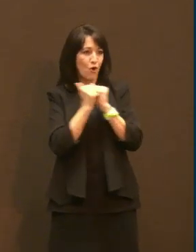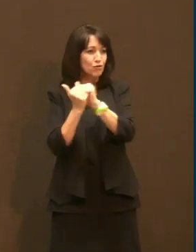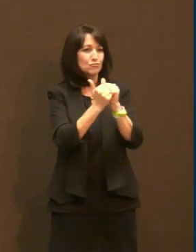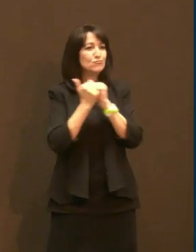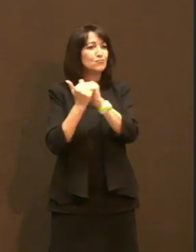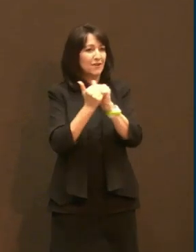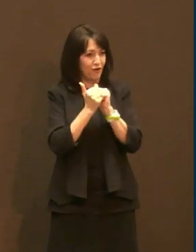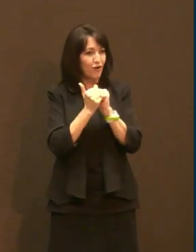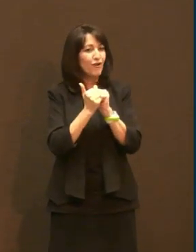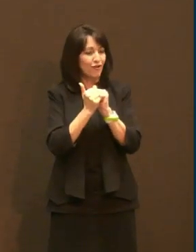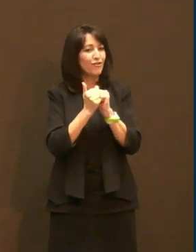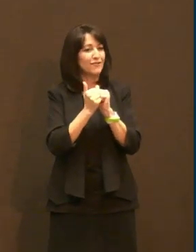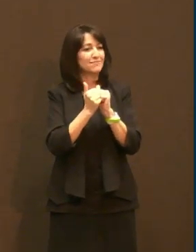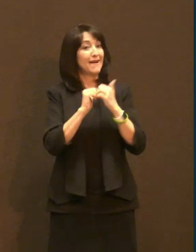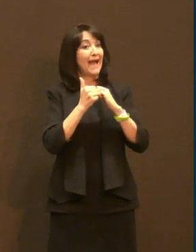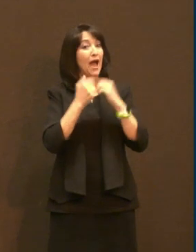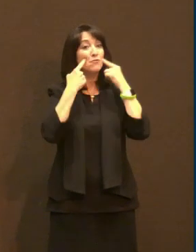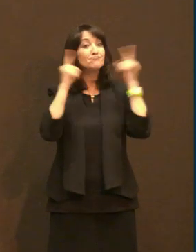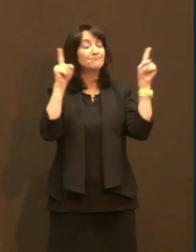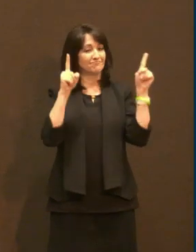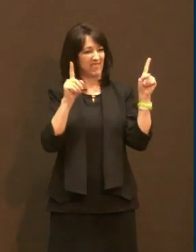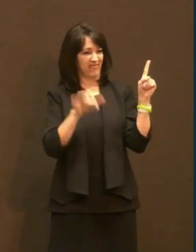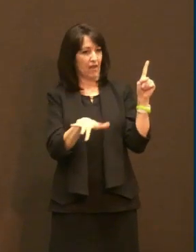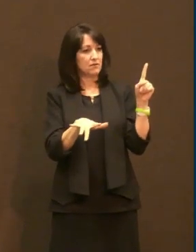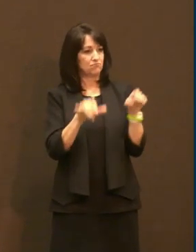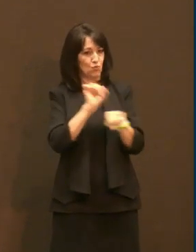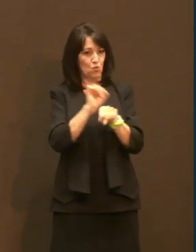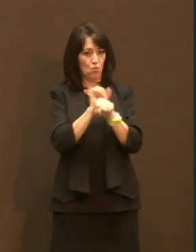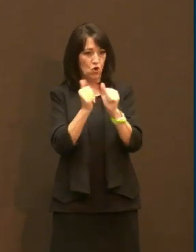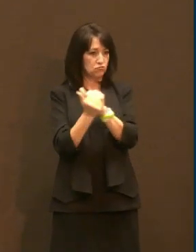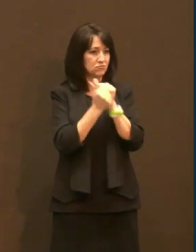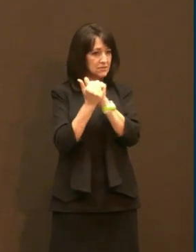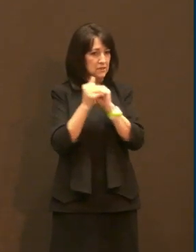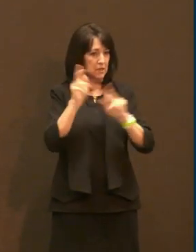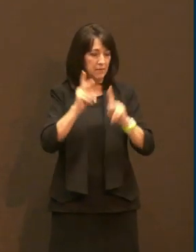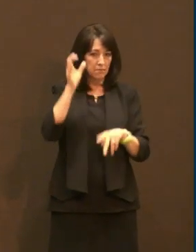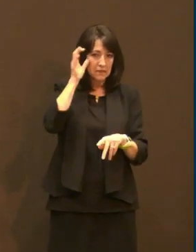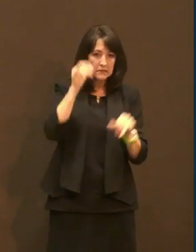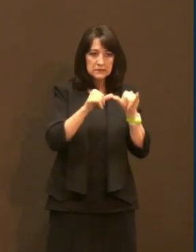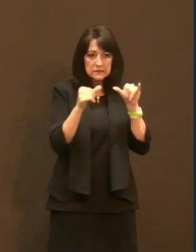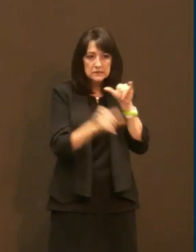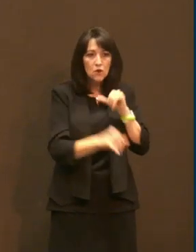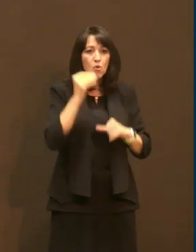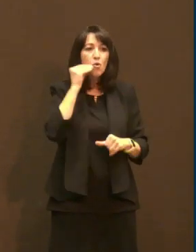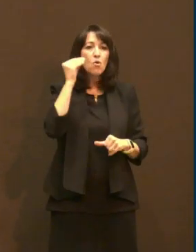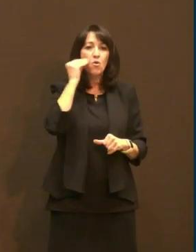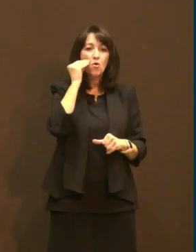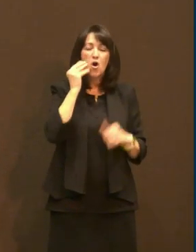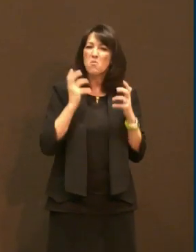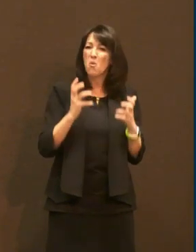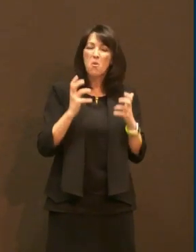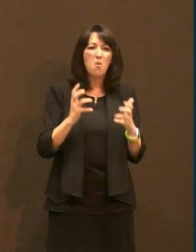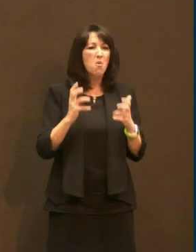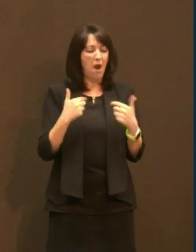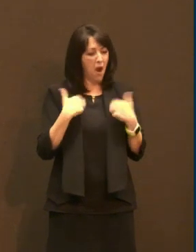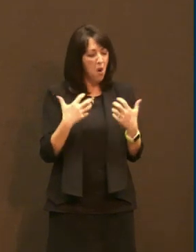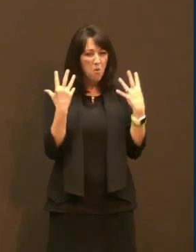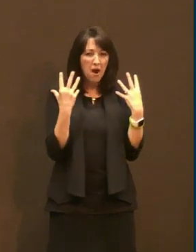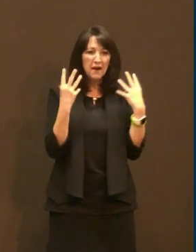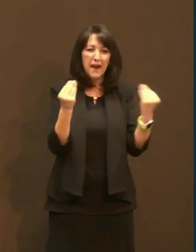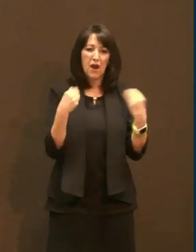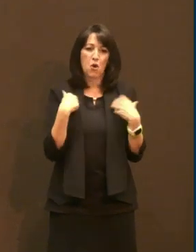the restrictions, stayed at home, and we're seeing positive results as a result of that. But now